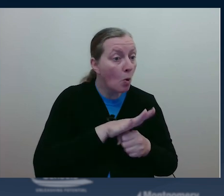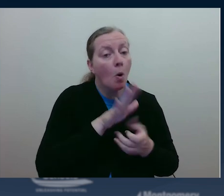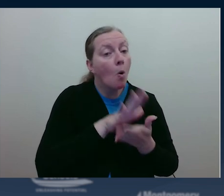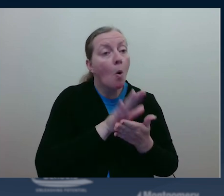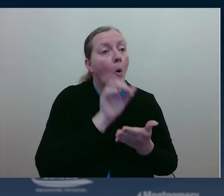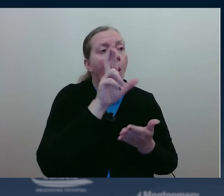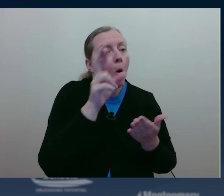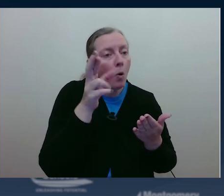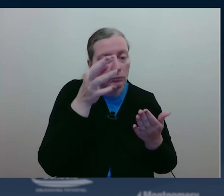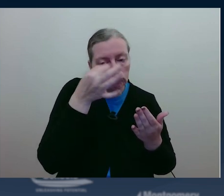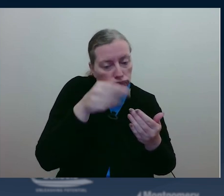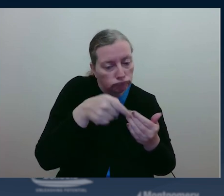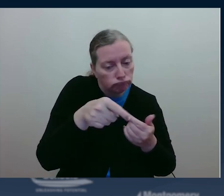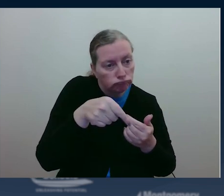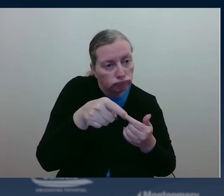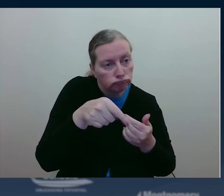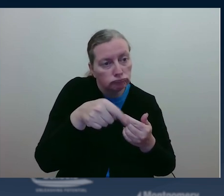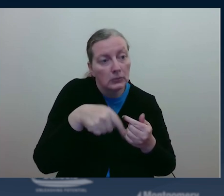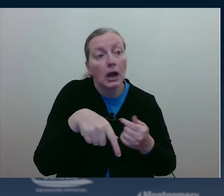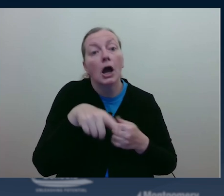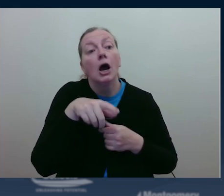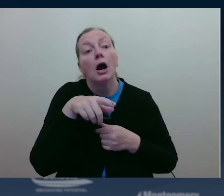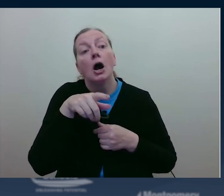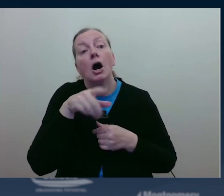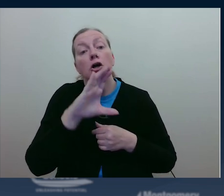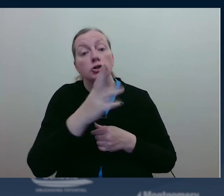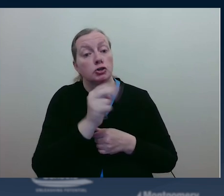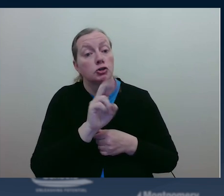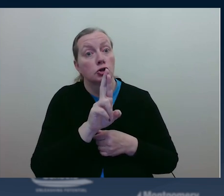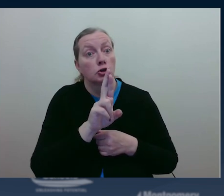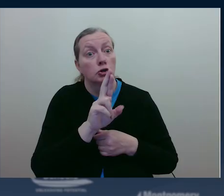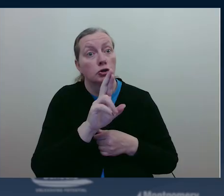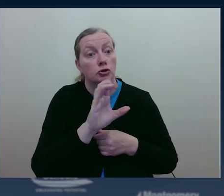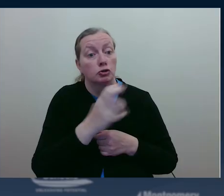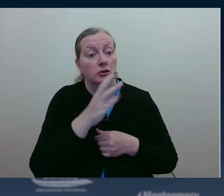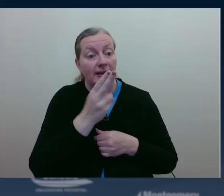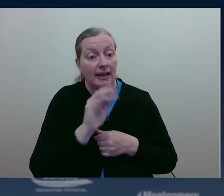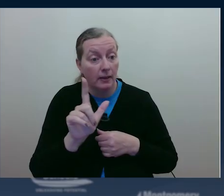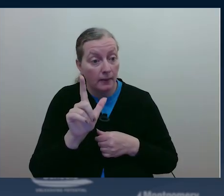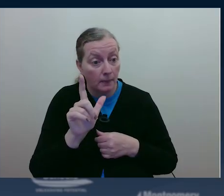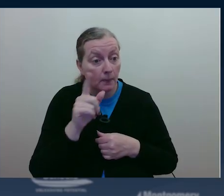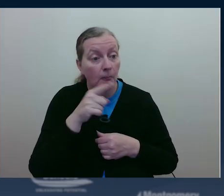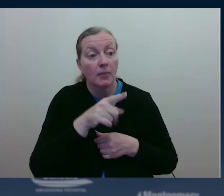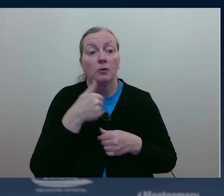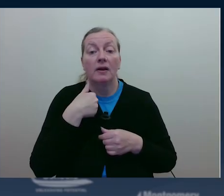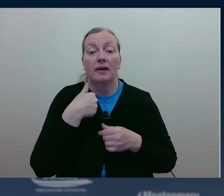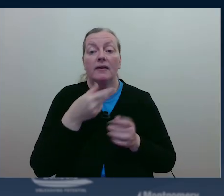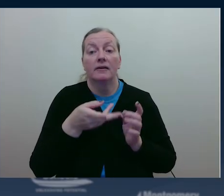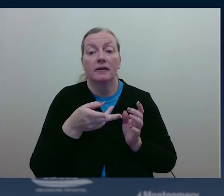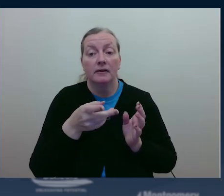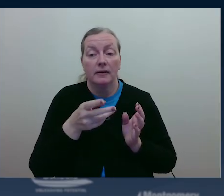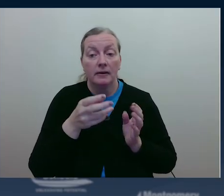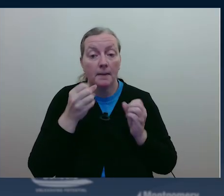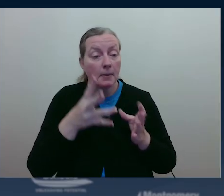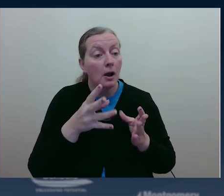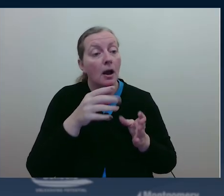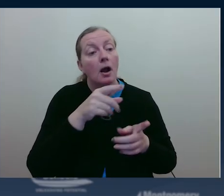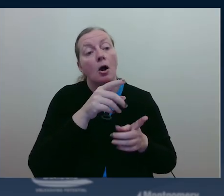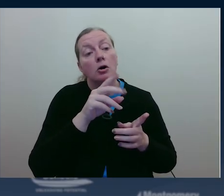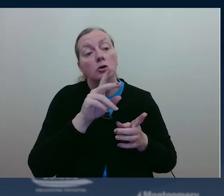has access to meaningful learning experiences, including dual enrollment, broadcast media, and computer